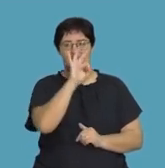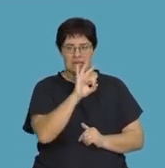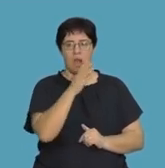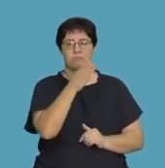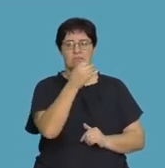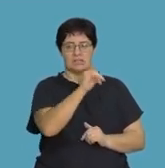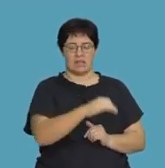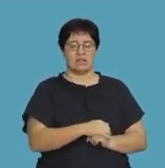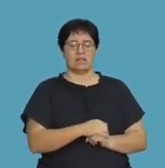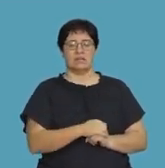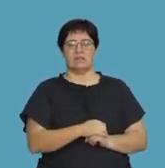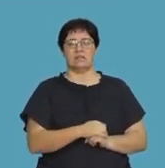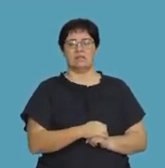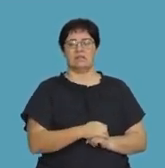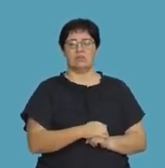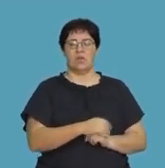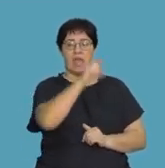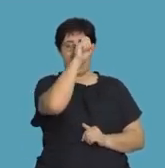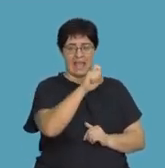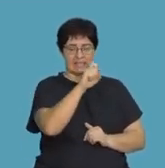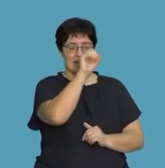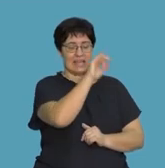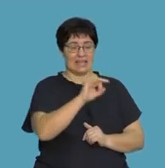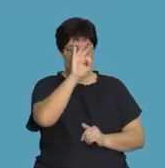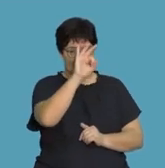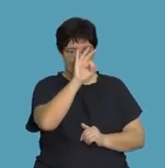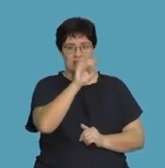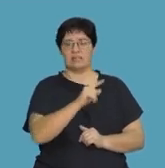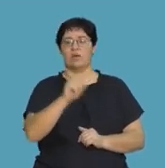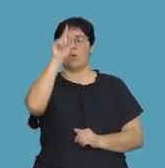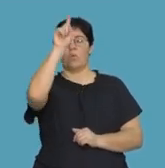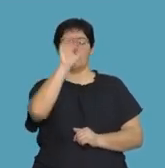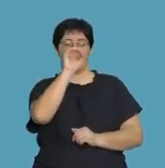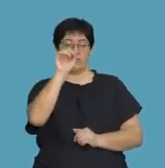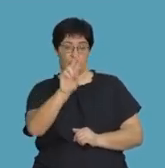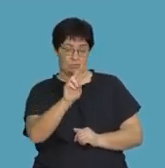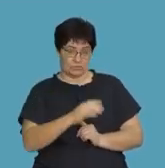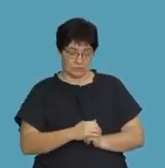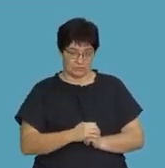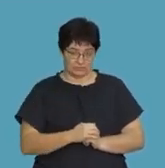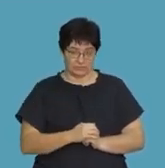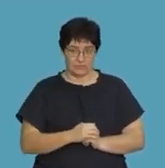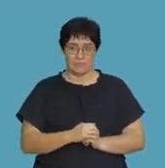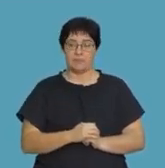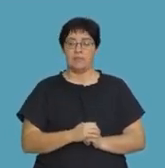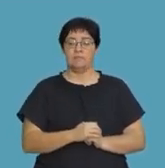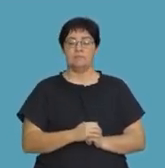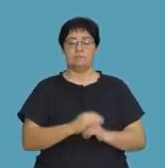be there. So it's 3. And because it's a square root, it's 1 over 2, right? And